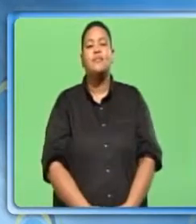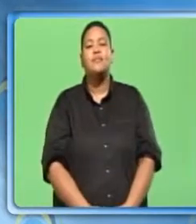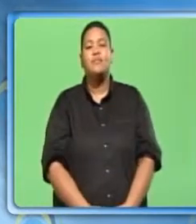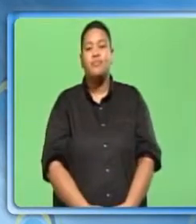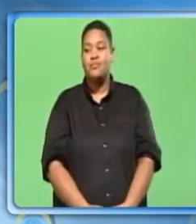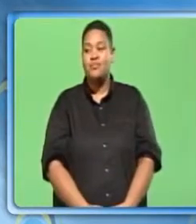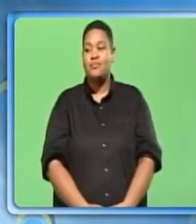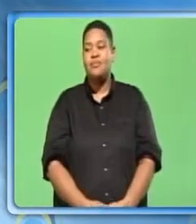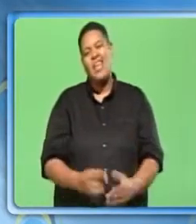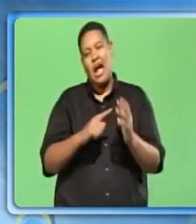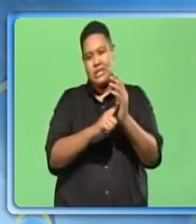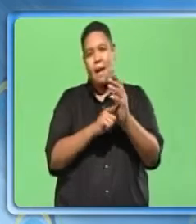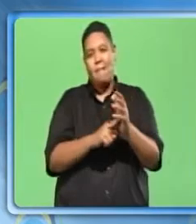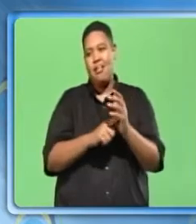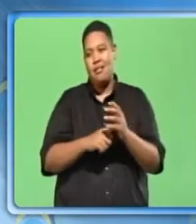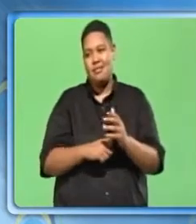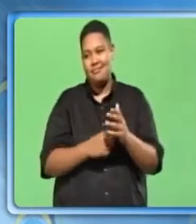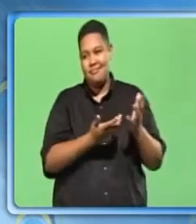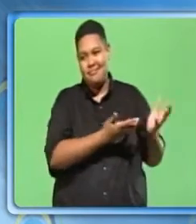Here is one.